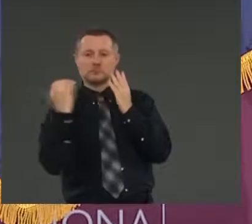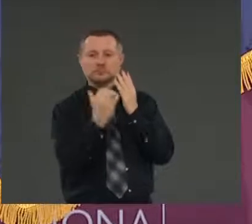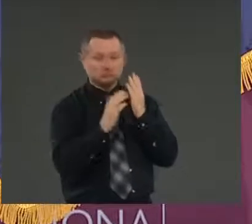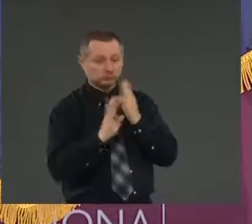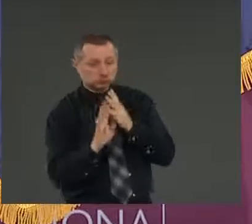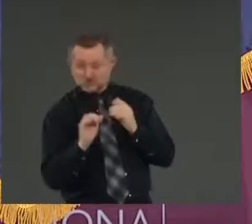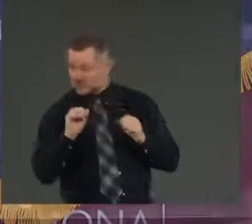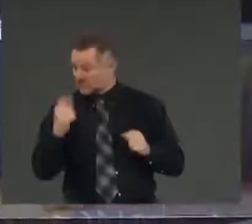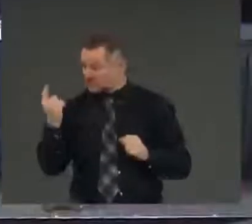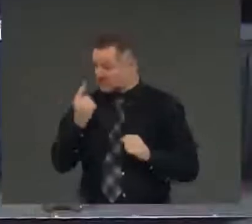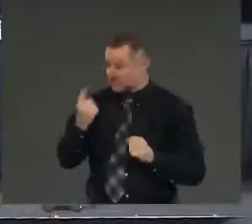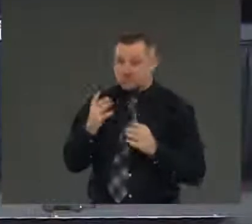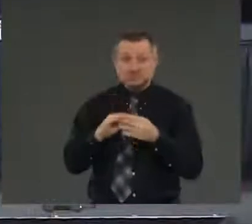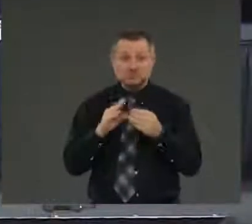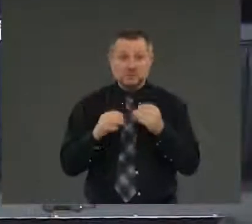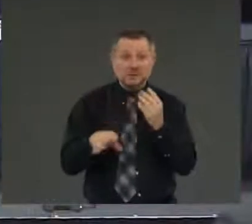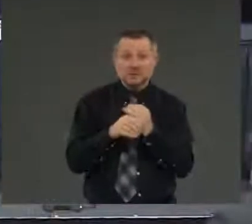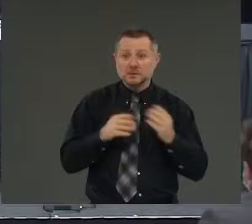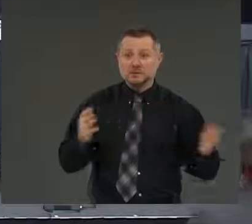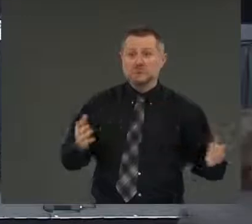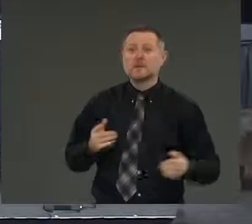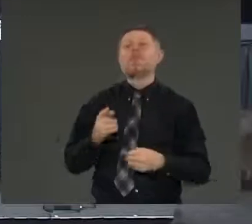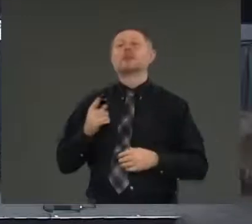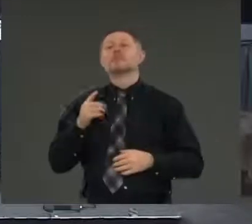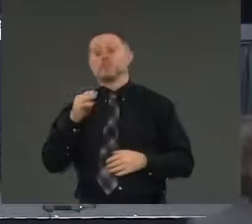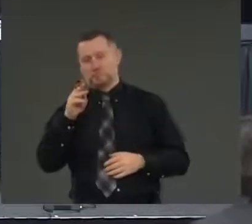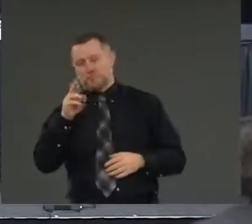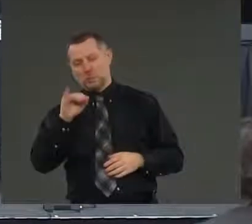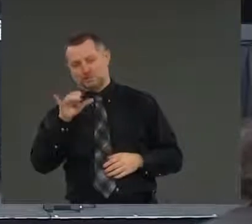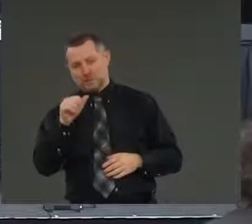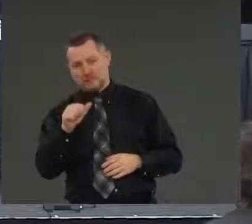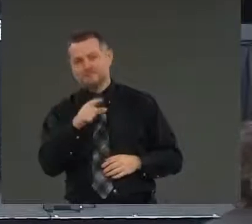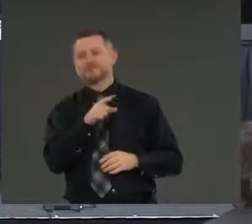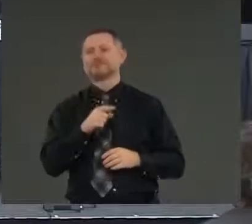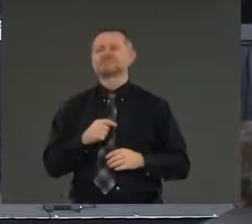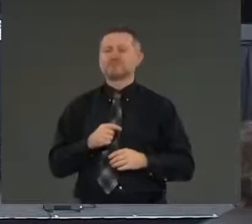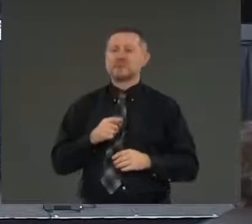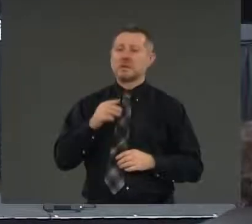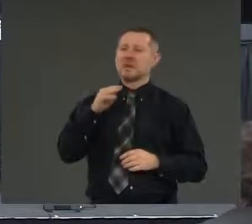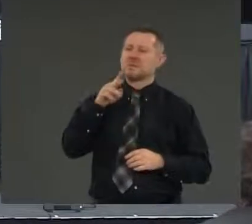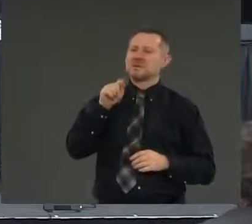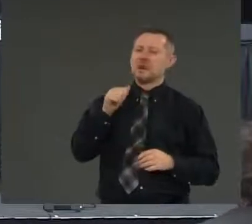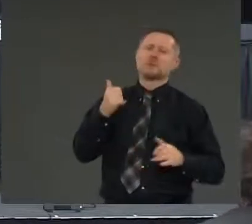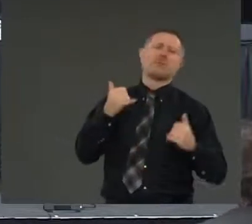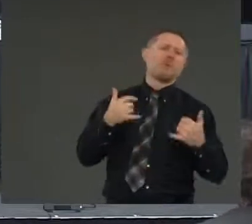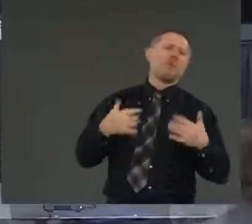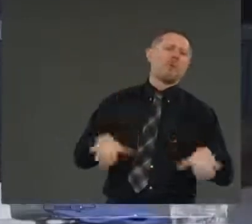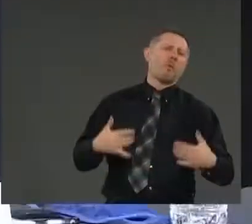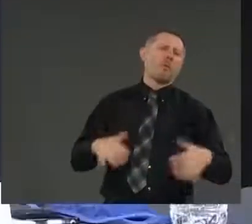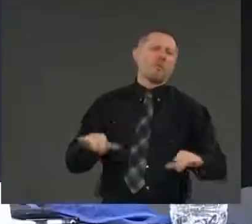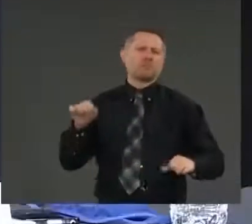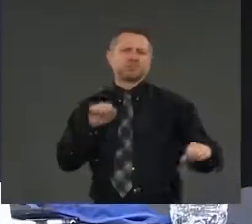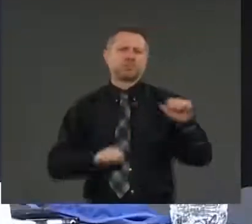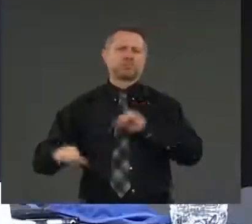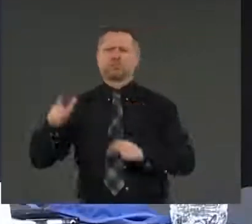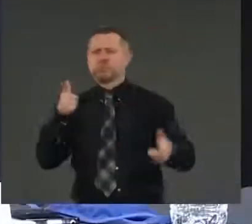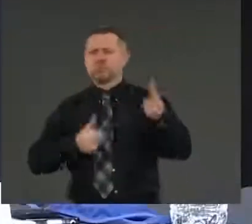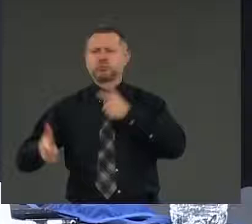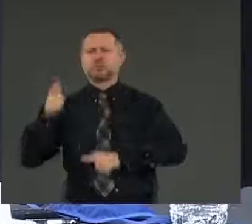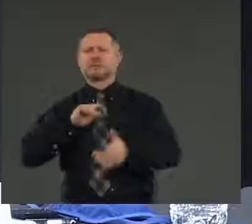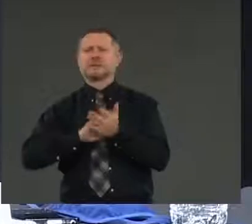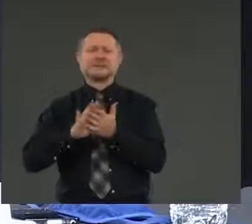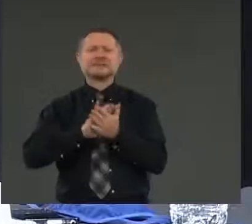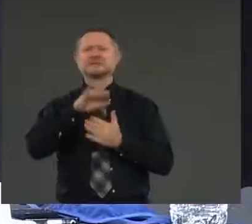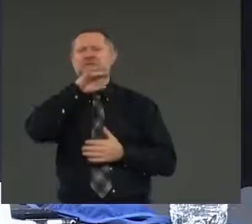anything else on that? In the guidelines you'll see, and as the governor mentioned, right, the MTA is cleaning all the cars, they're doing the disinfecting. They're